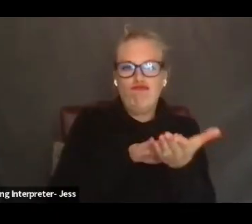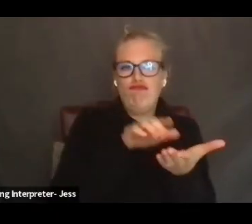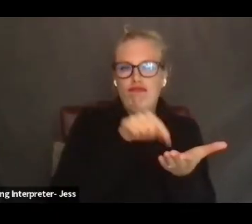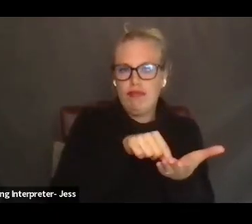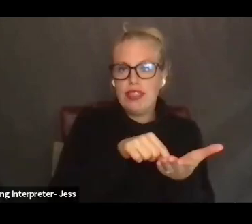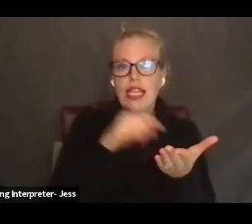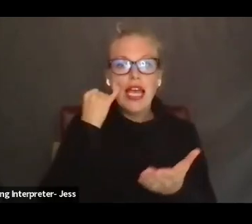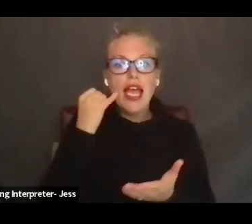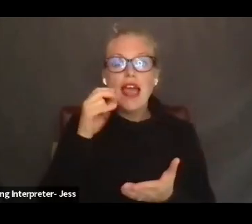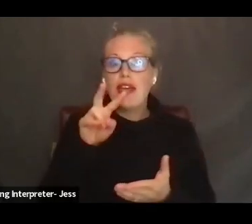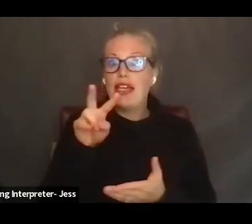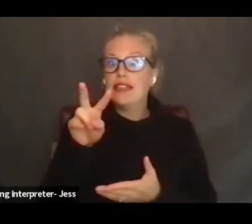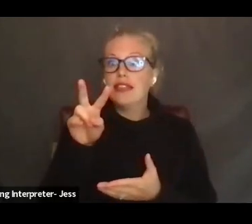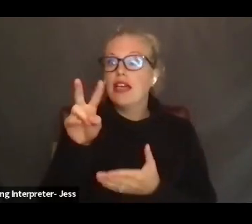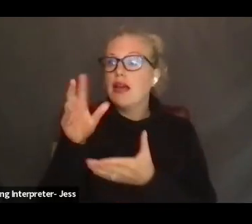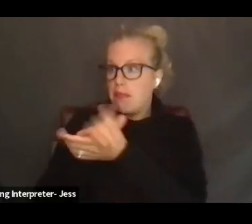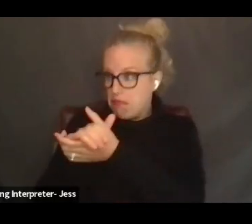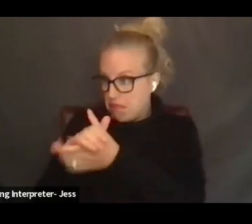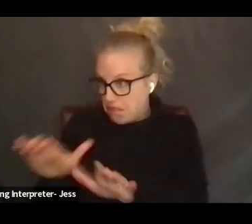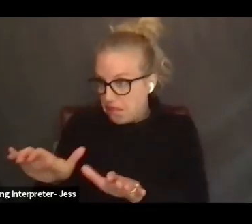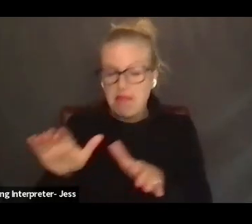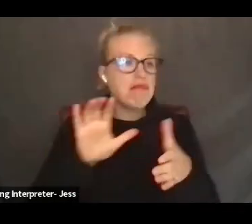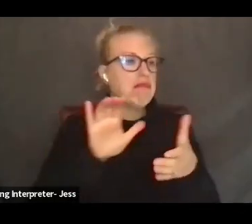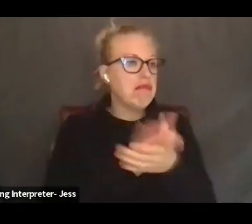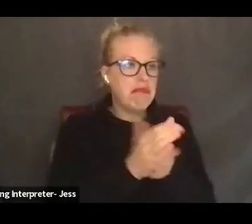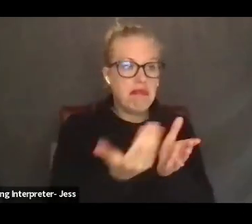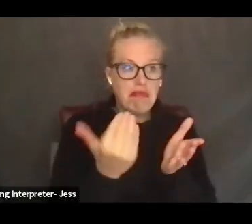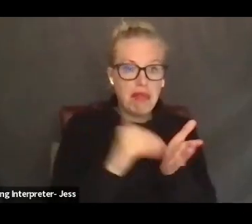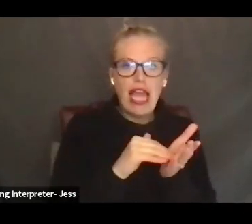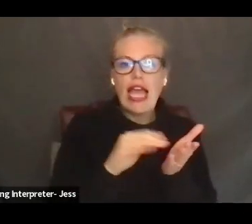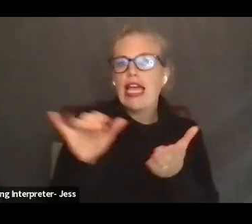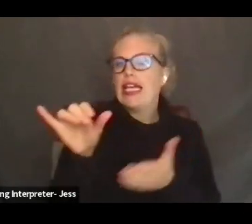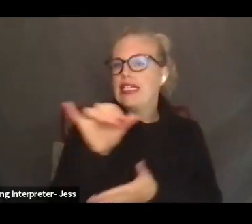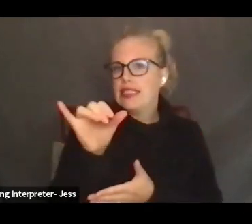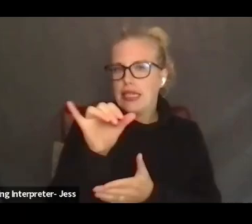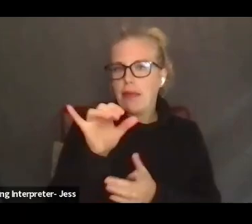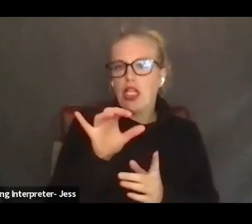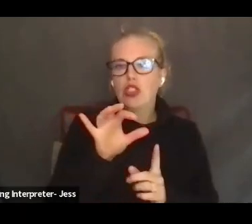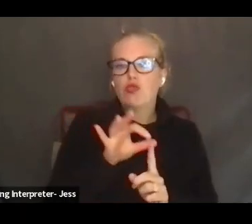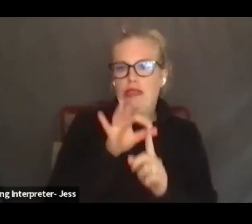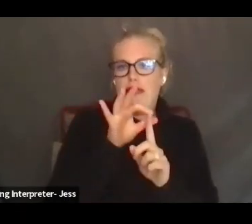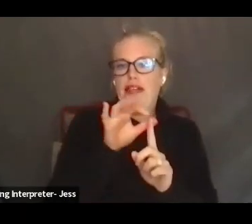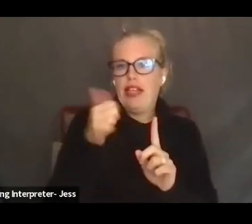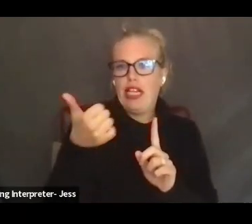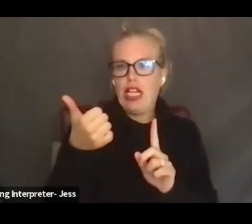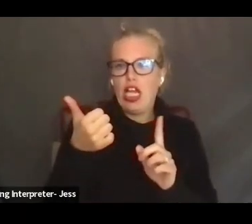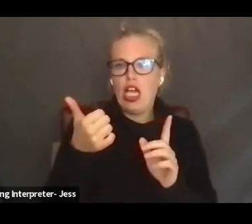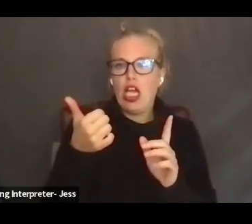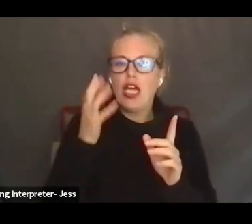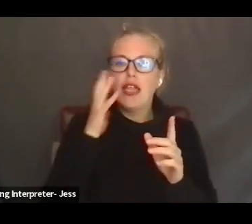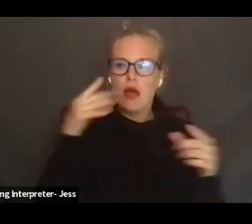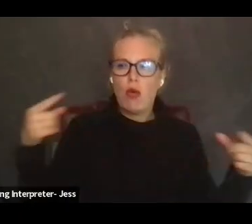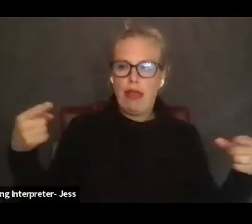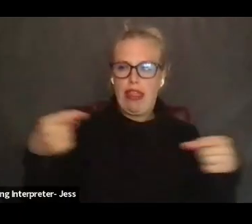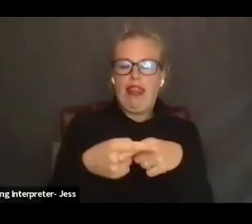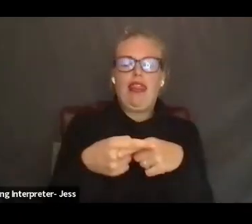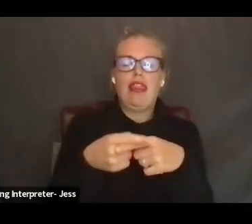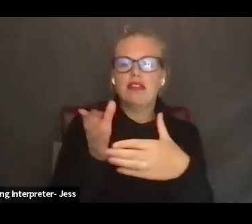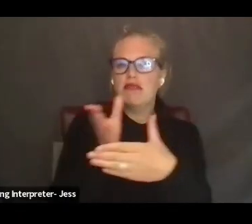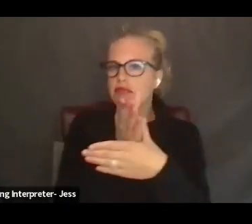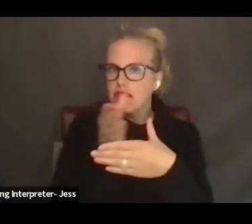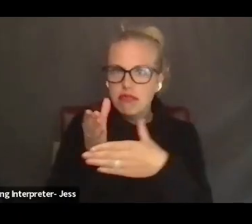If it's a second marriage, like I said before, sometimes it's similar to a significant other. You'll often have a conflict